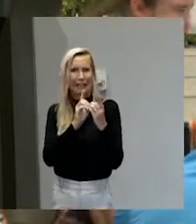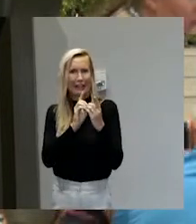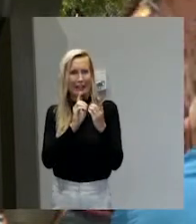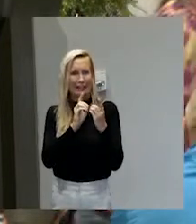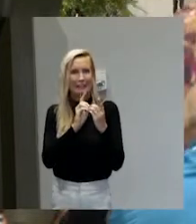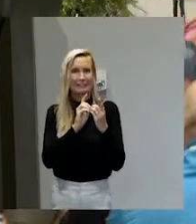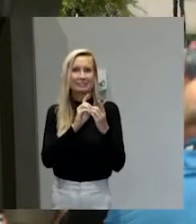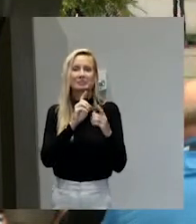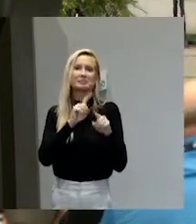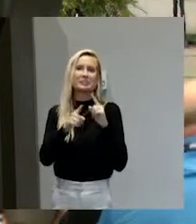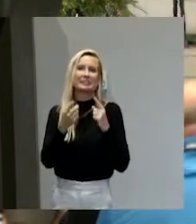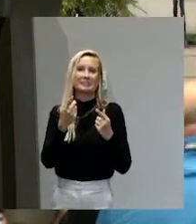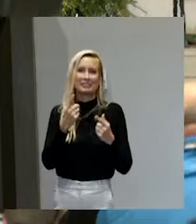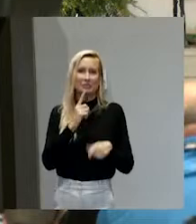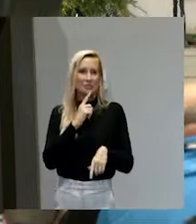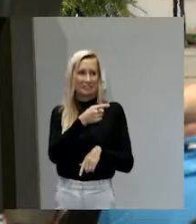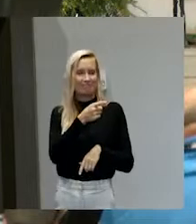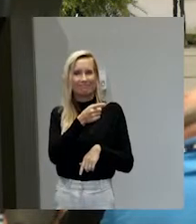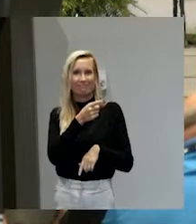was working with my dad.